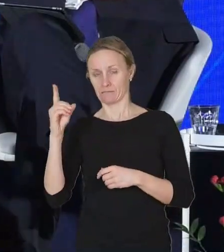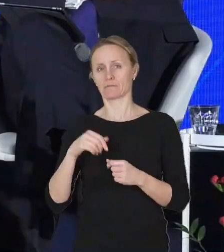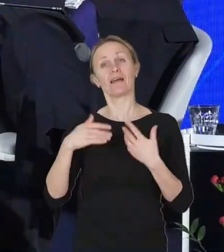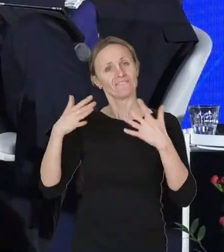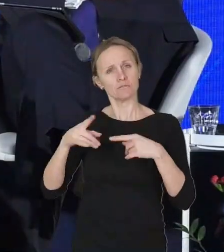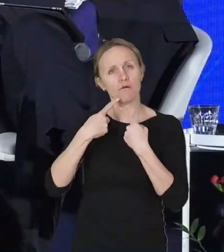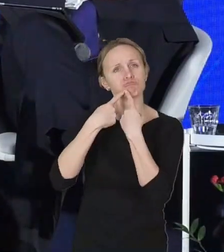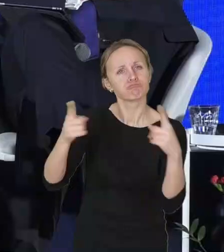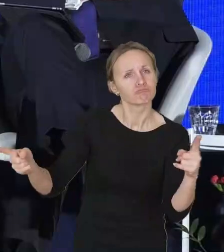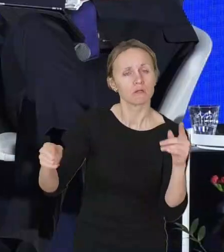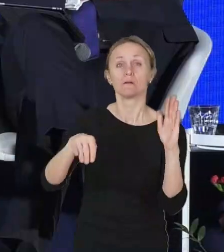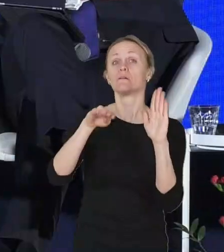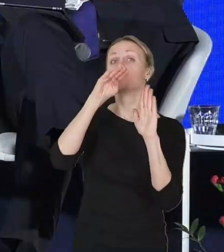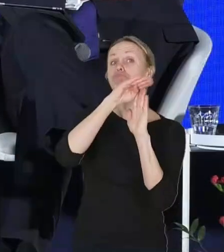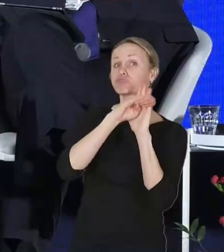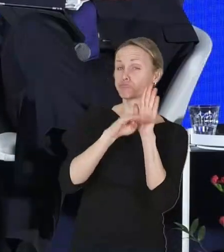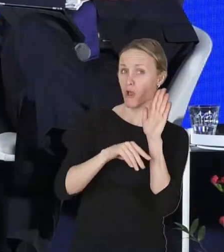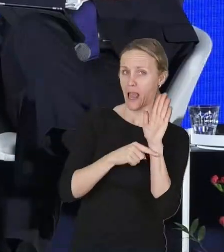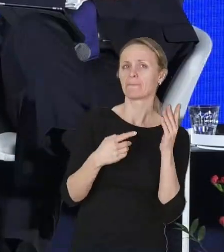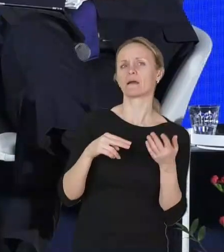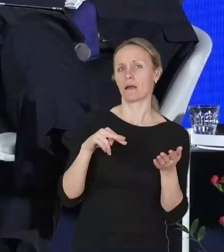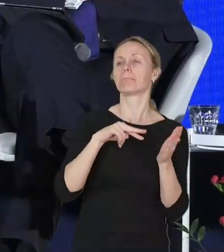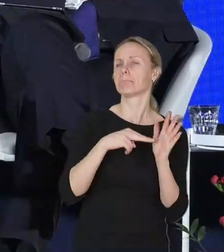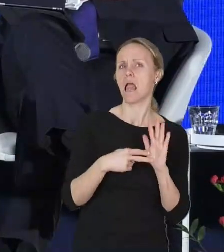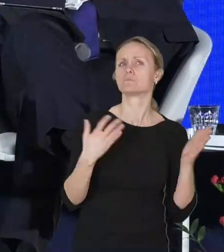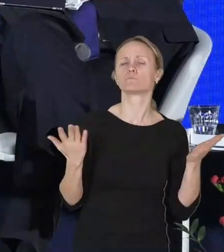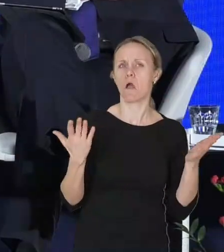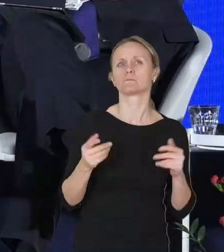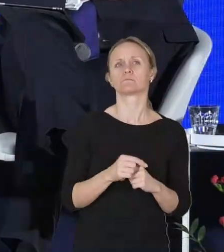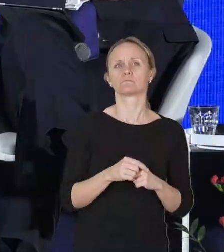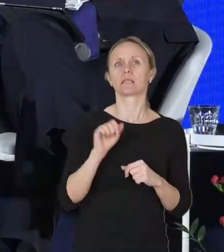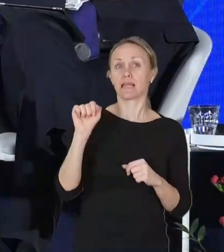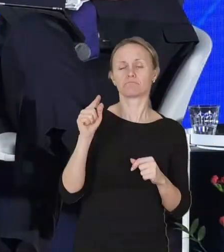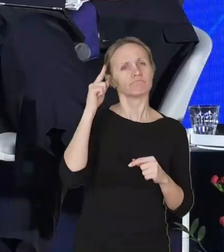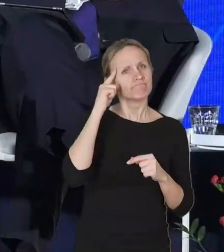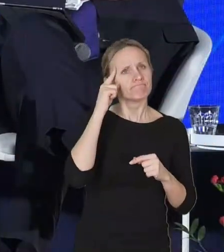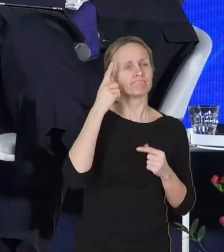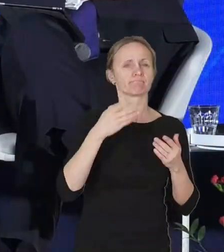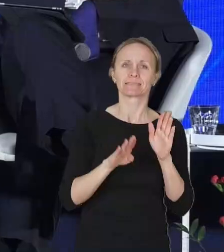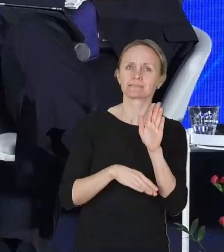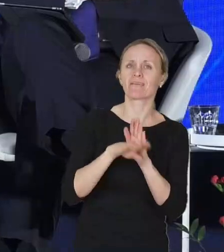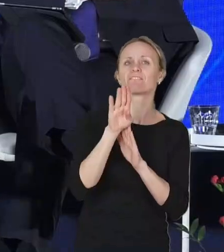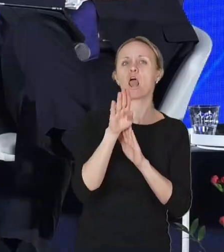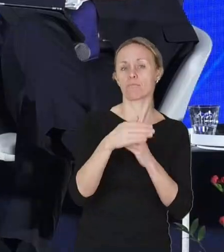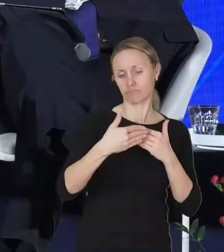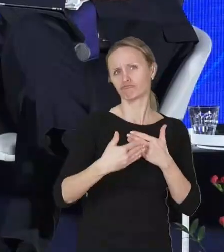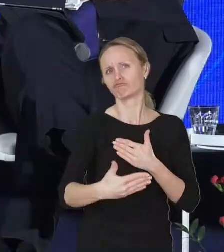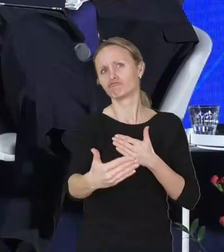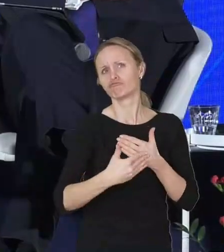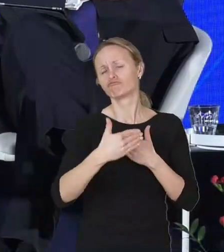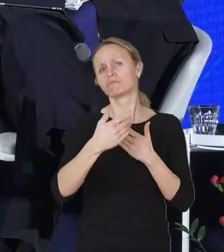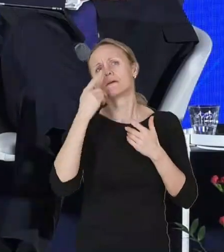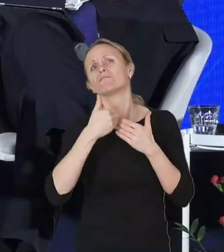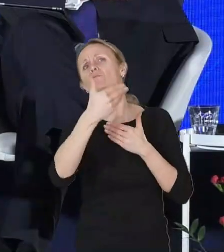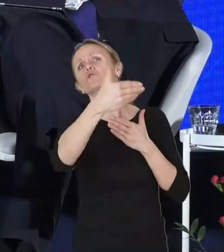check the curves there and see how the European Union is